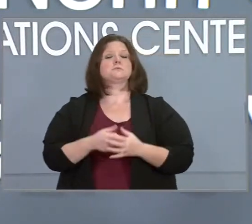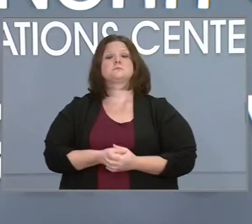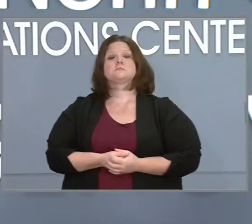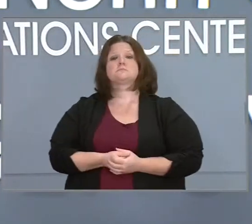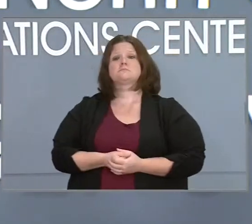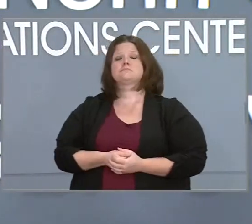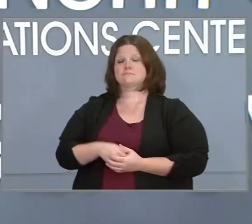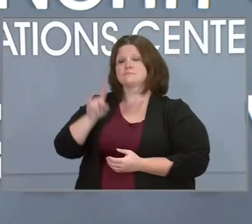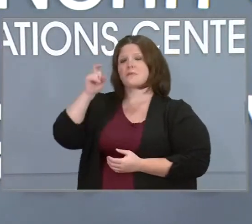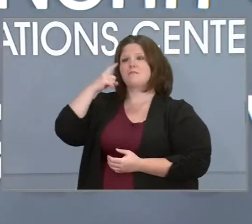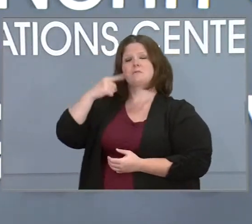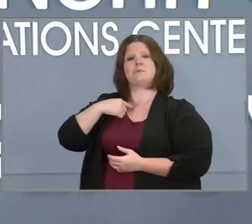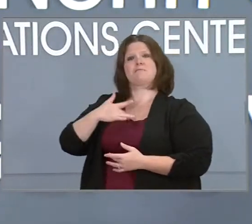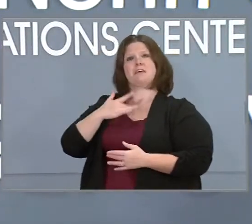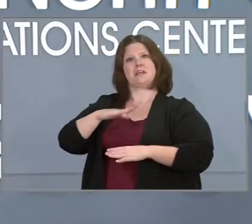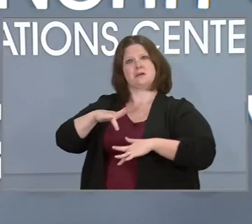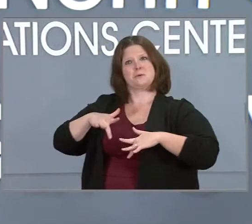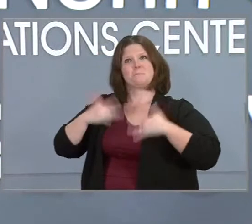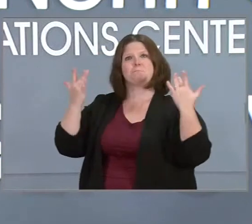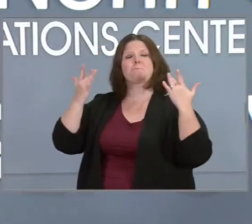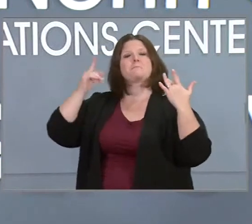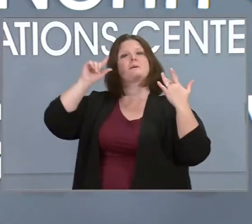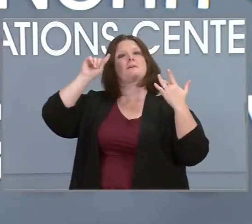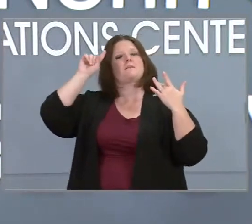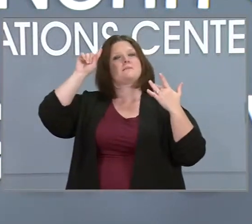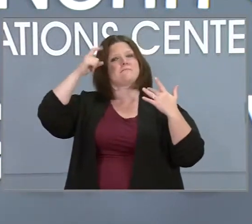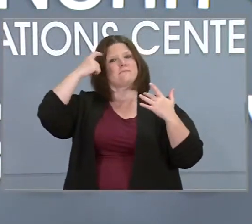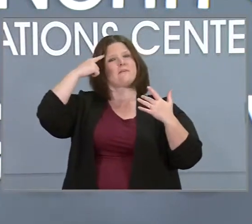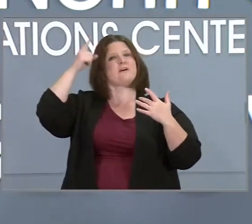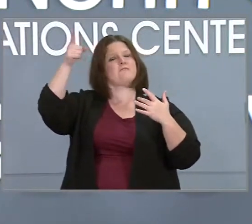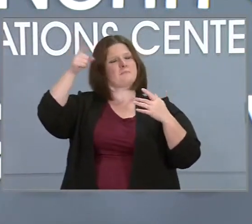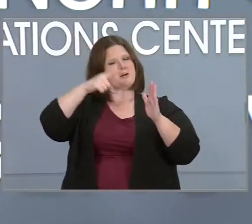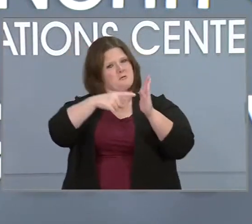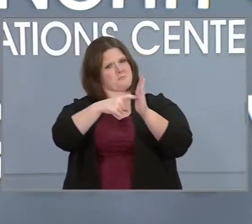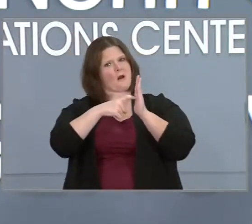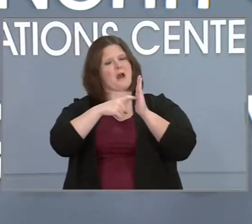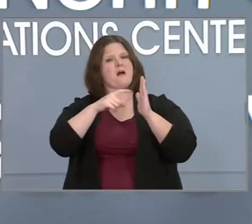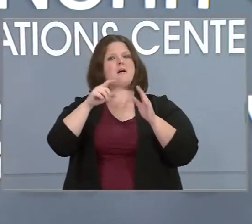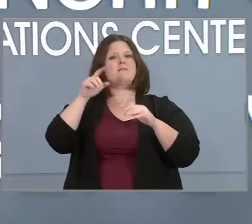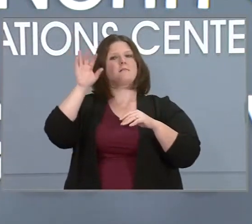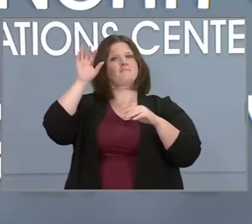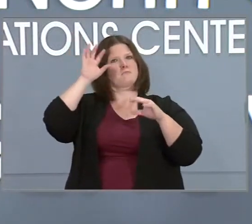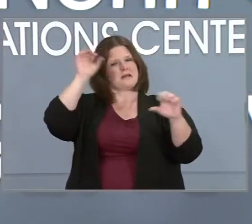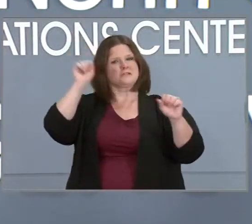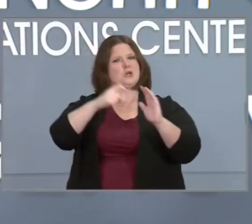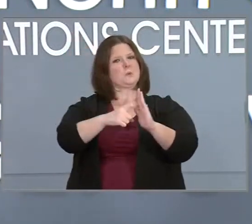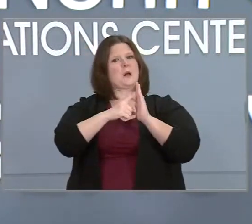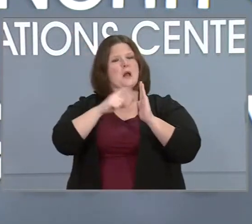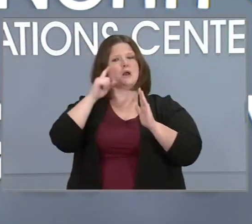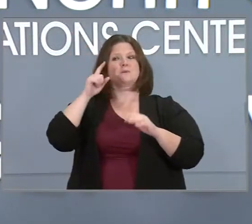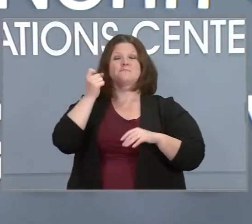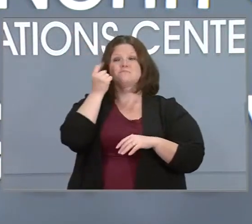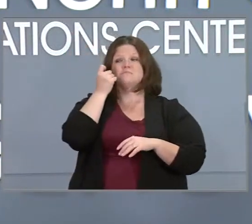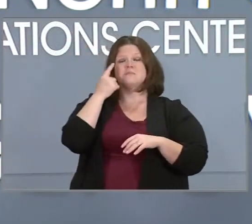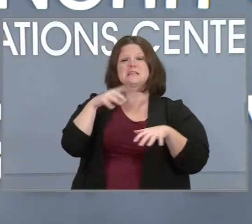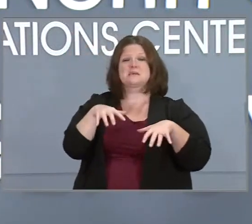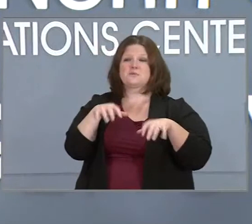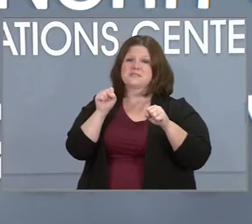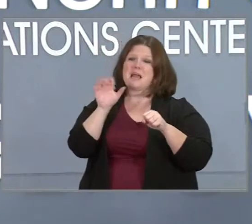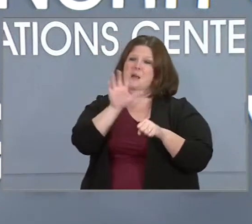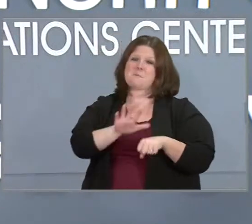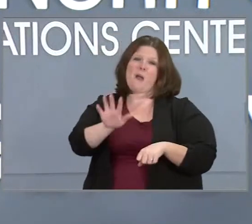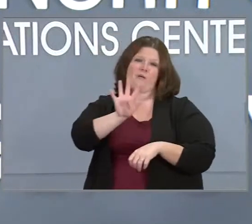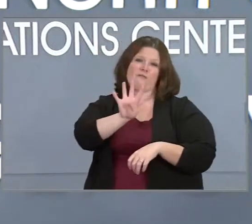president making this requirement for federal employees. It's going to take at least 45 days for them to